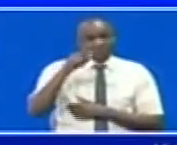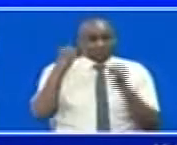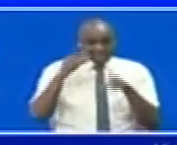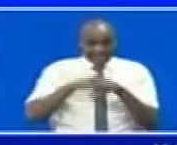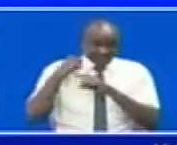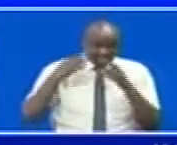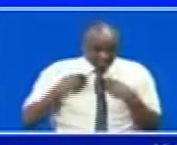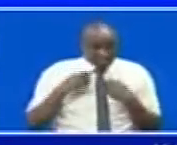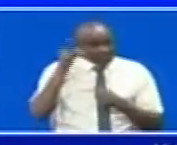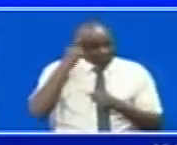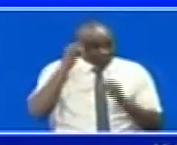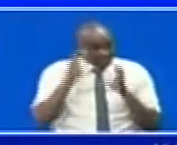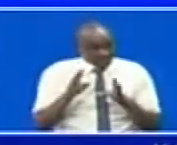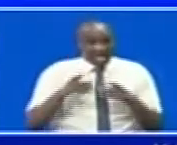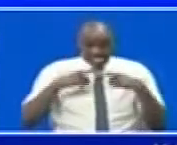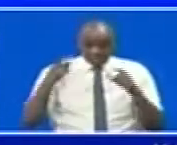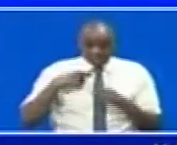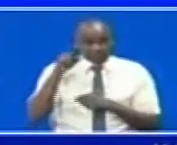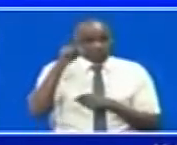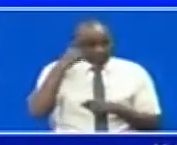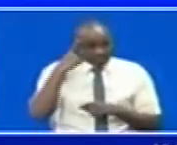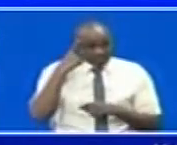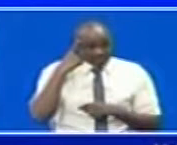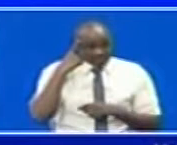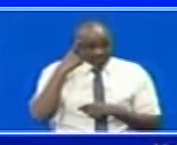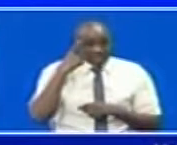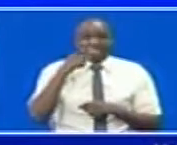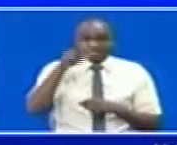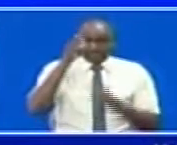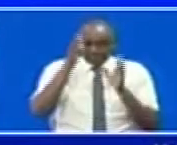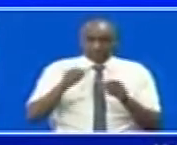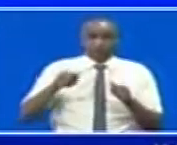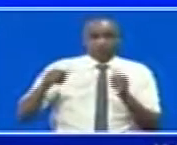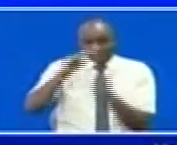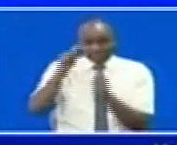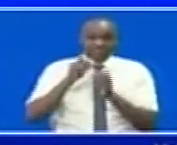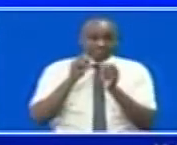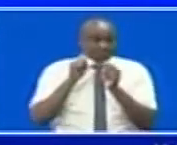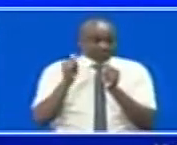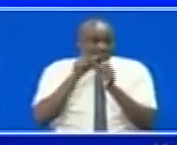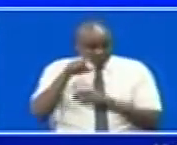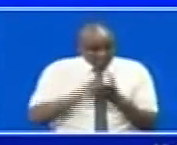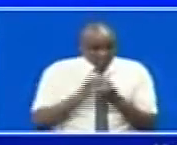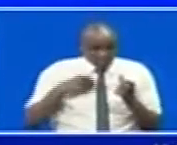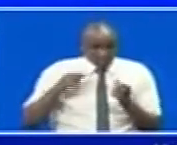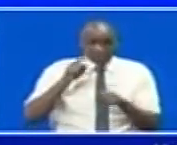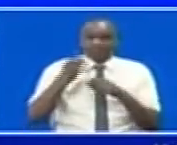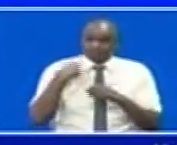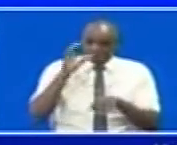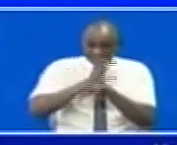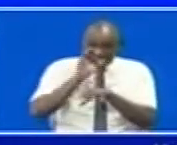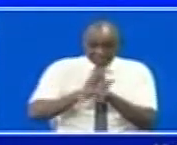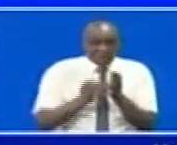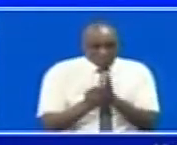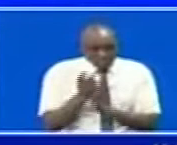If you don't remember him, allow me to refresh your memory. The ordained Baptist minister rose through the ranks within the church